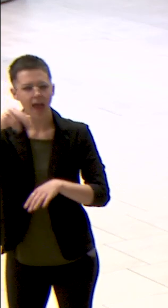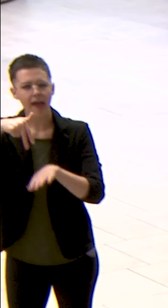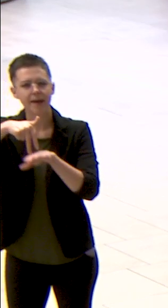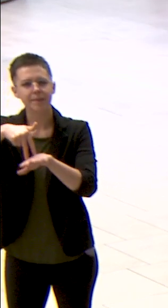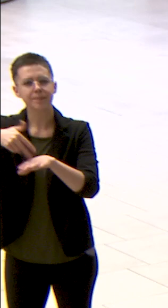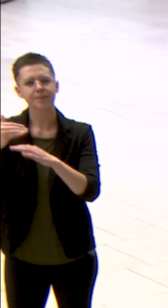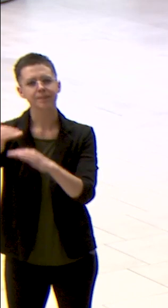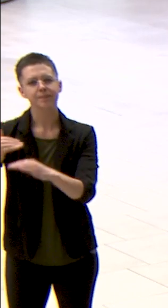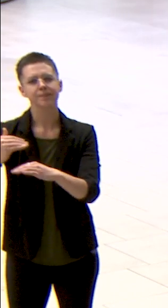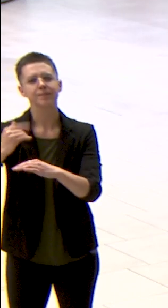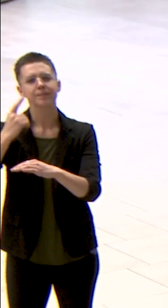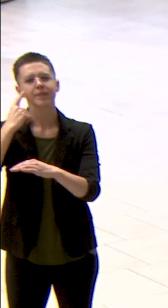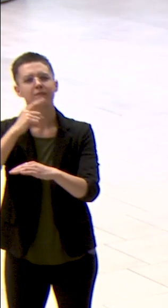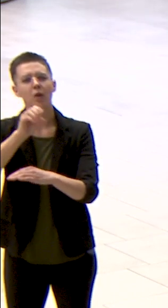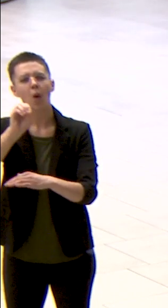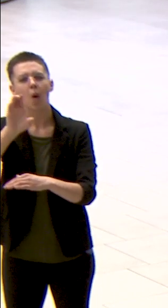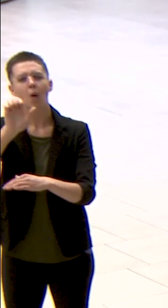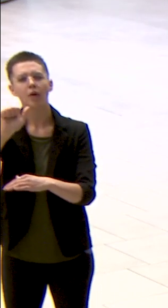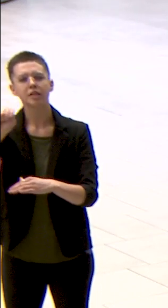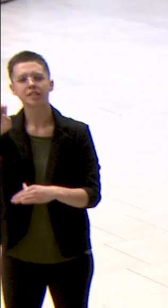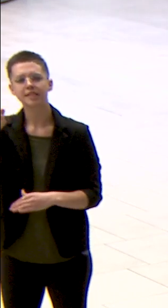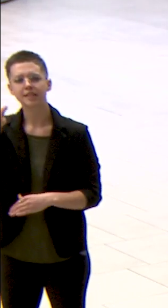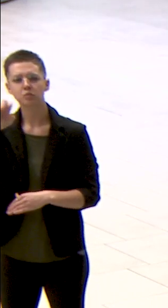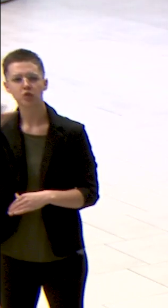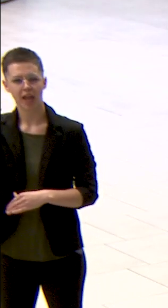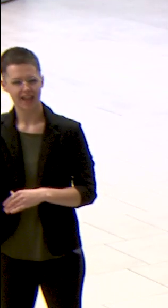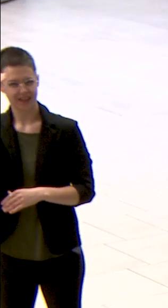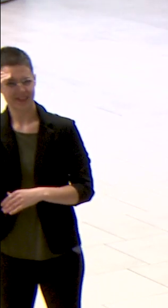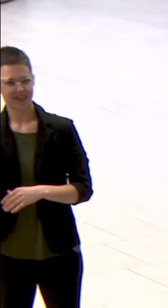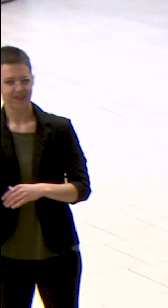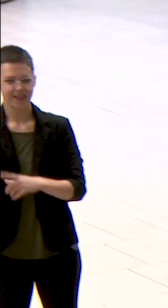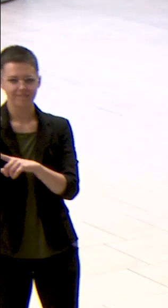in LA for Ocean Spray, right? And so